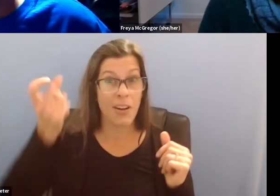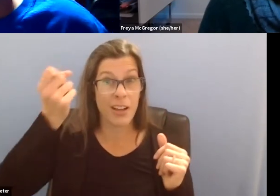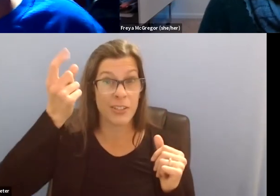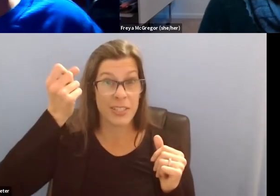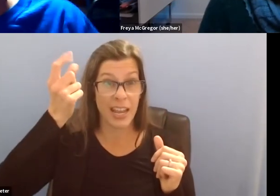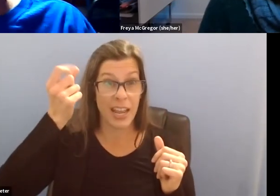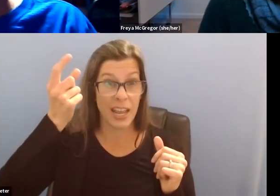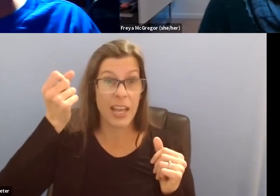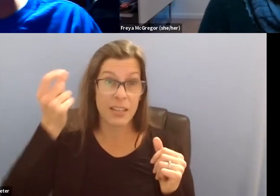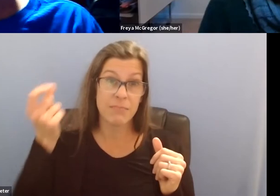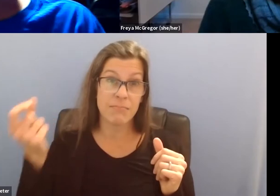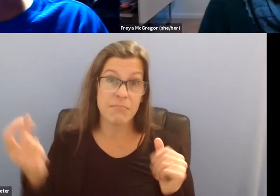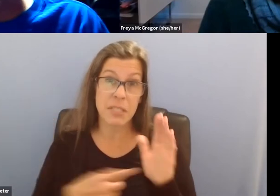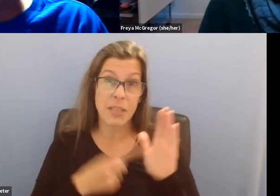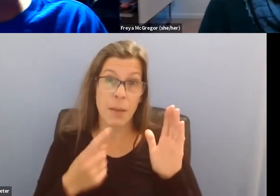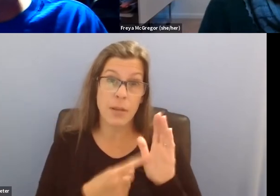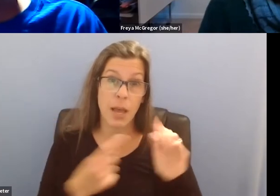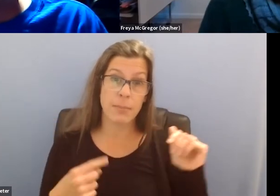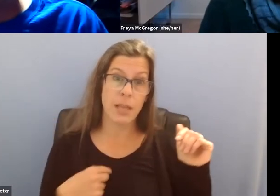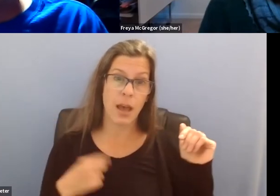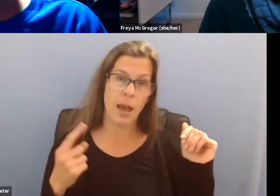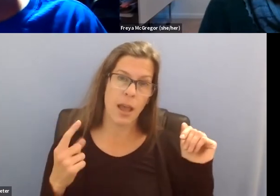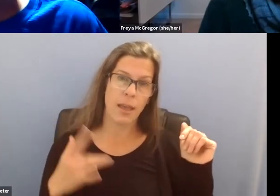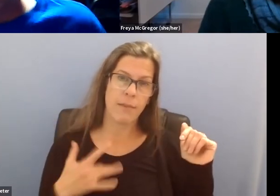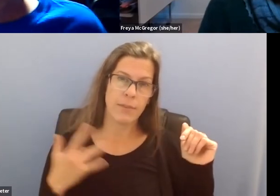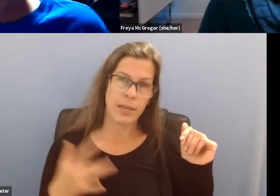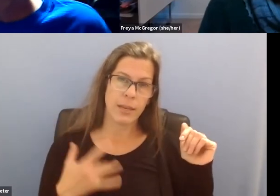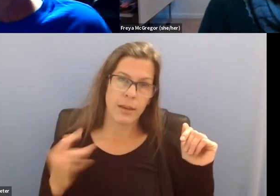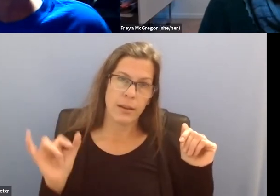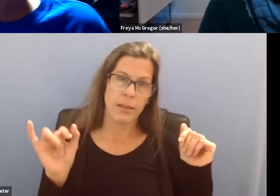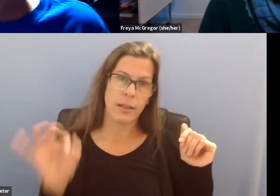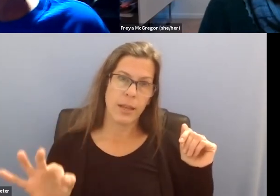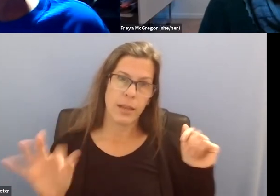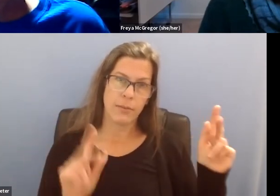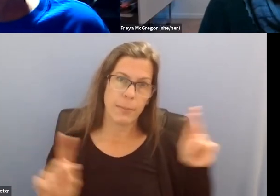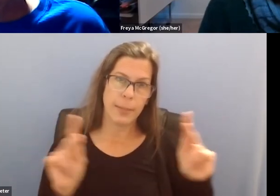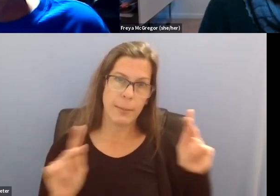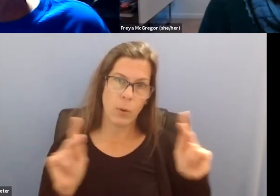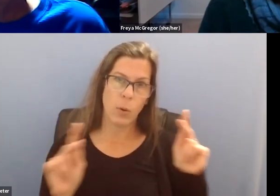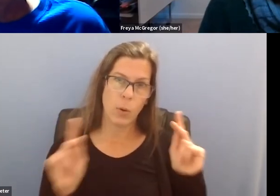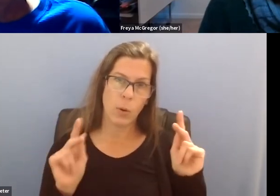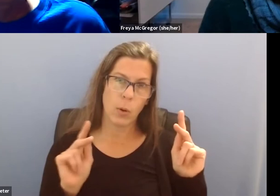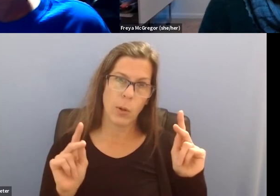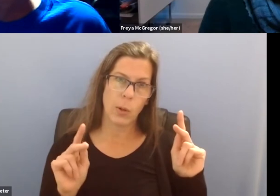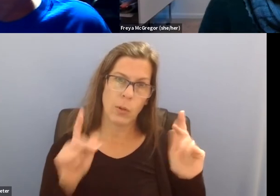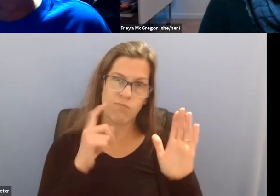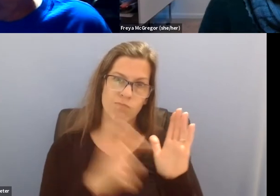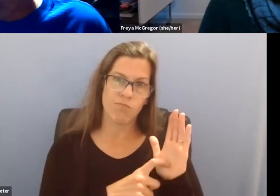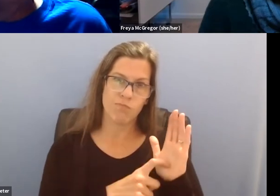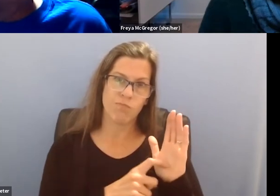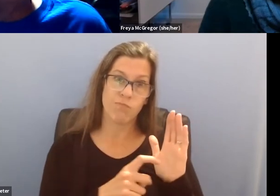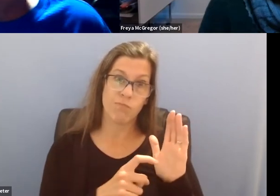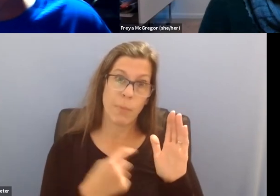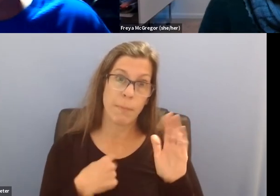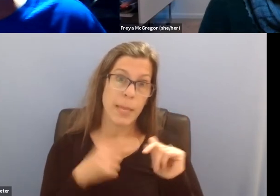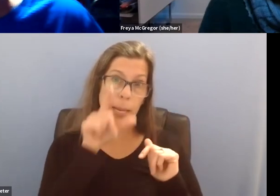Well, I sometimes think that people, when they find that I'm birding by ear, their immediate thought is,